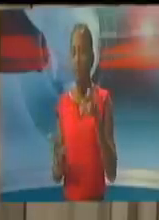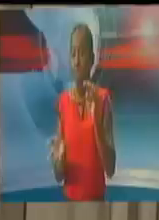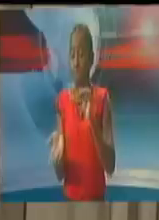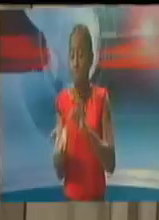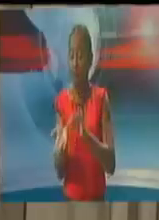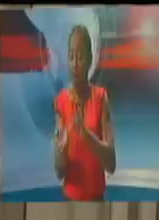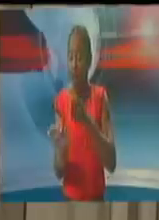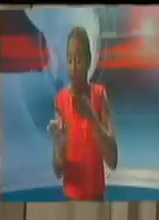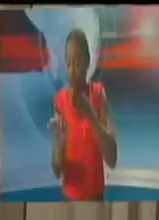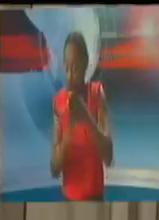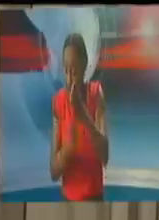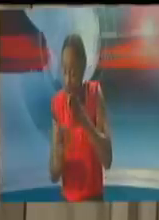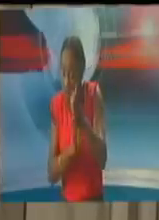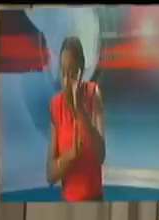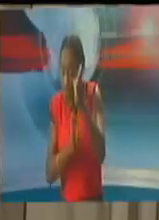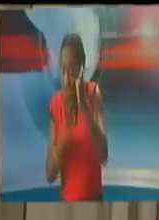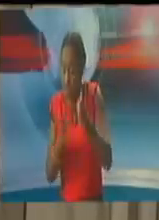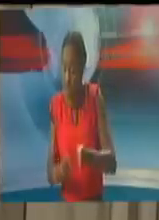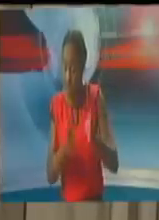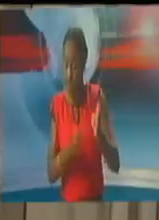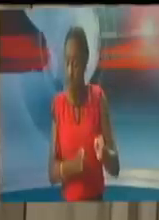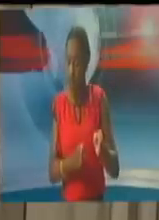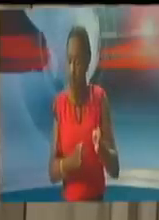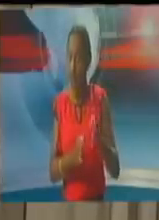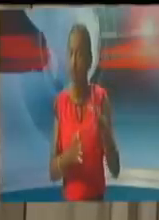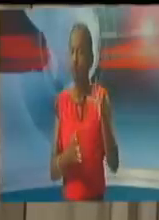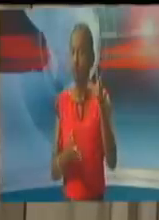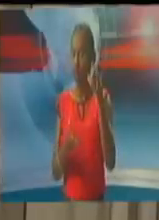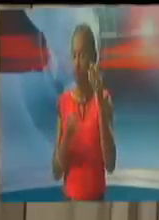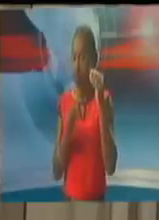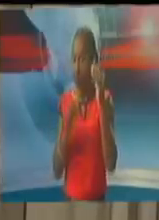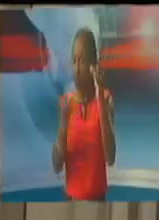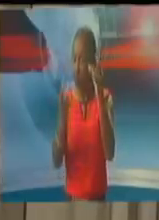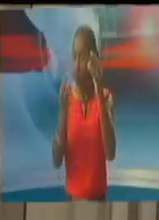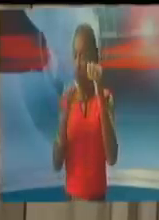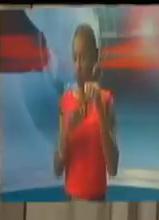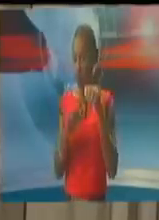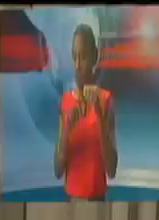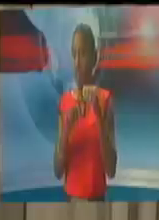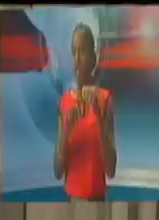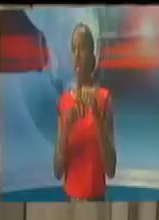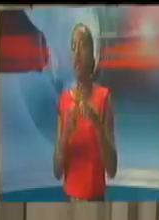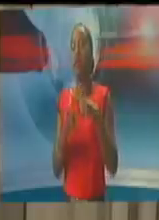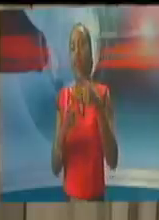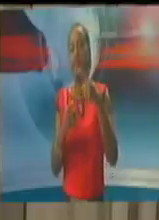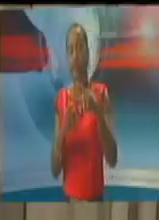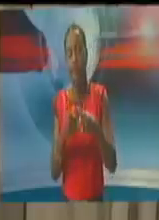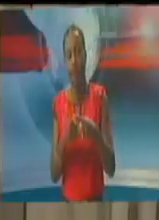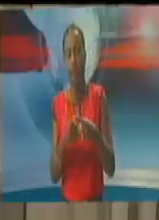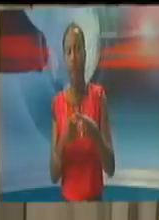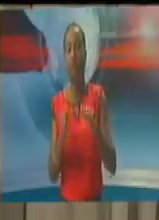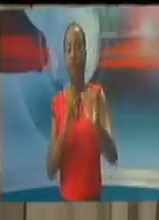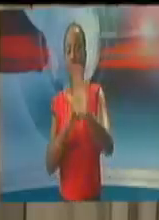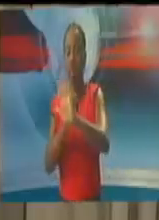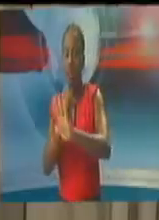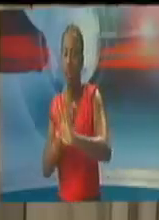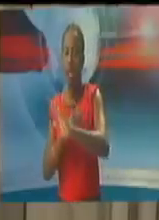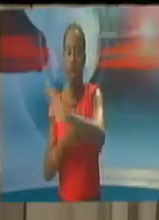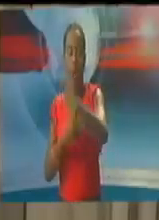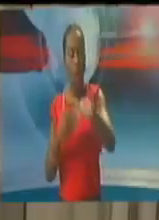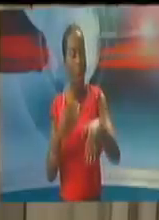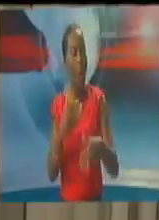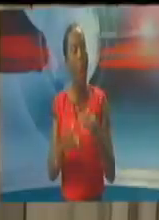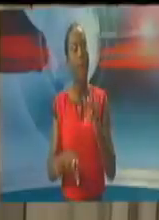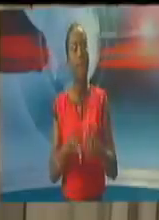So all of our measures are guided by the medical expert advice and are taken to protect us, the population